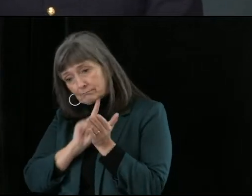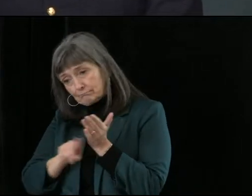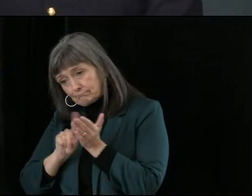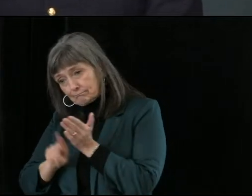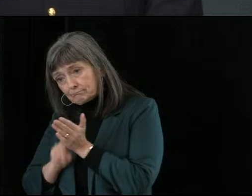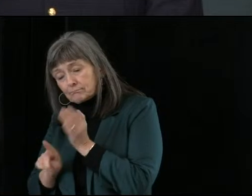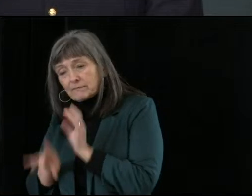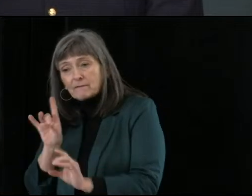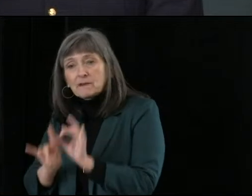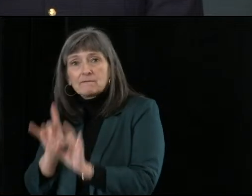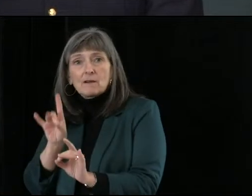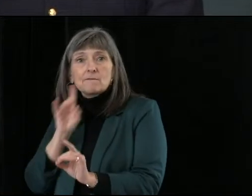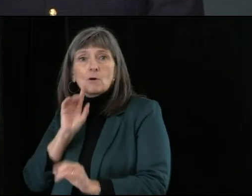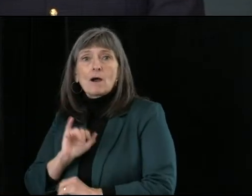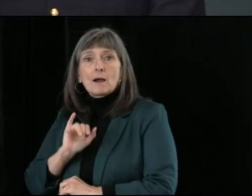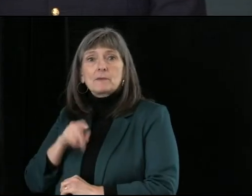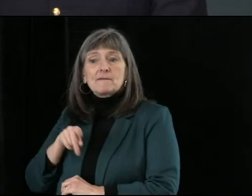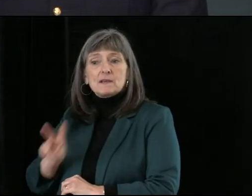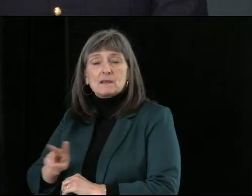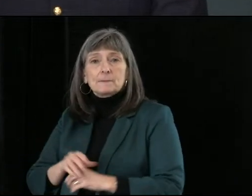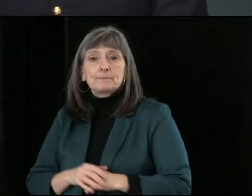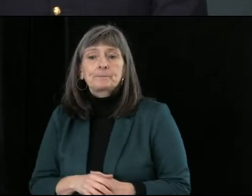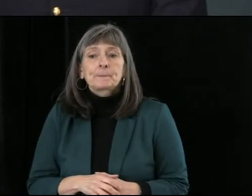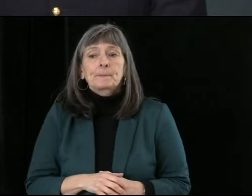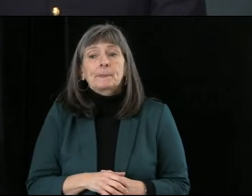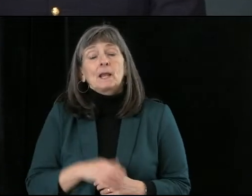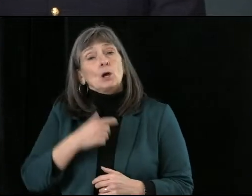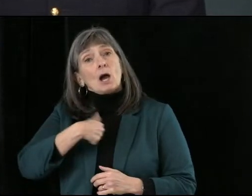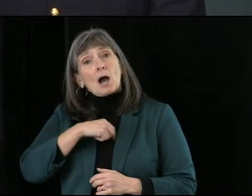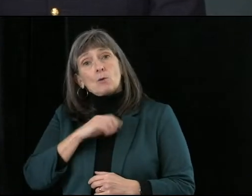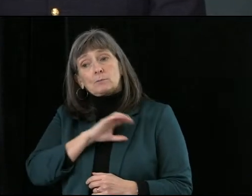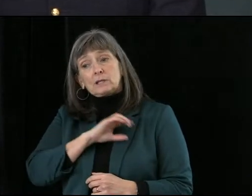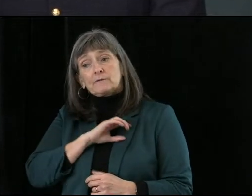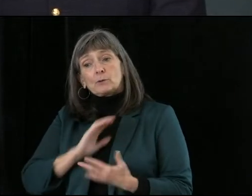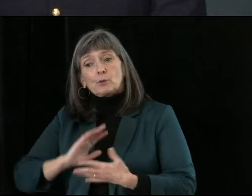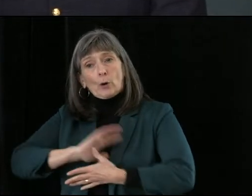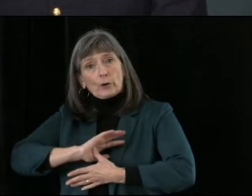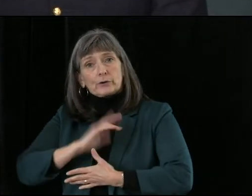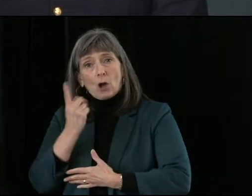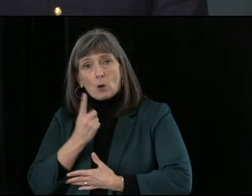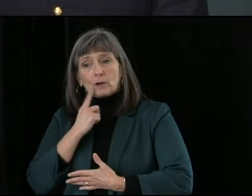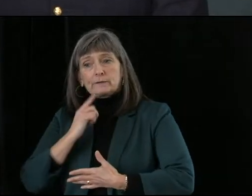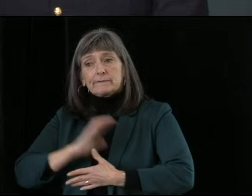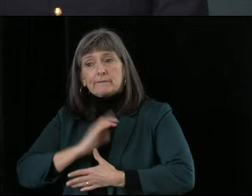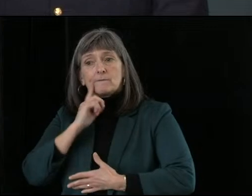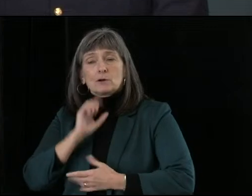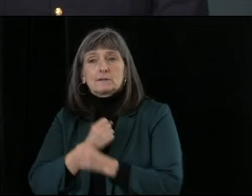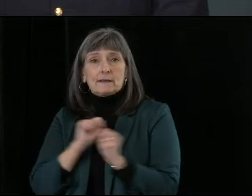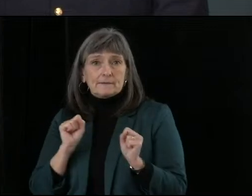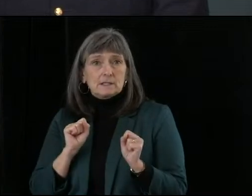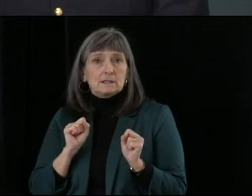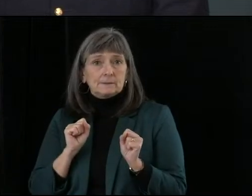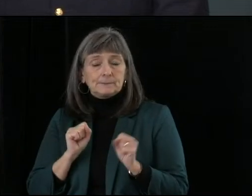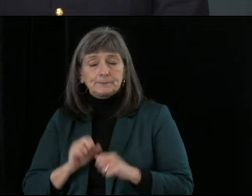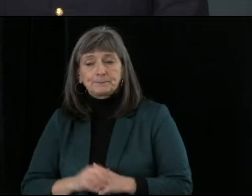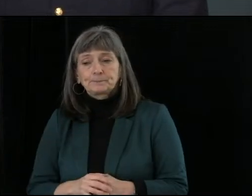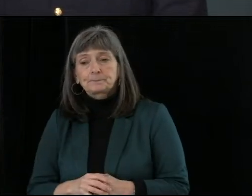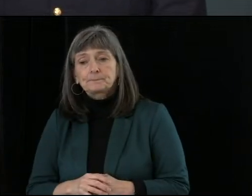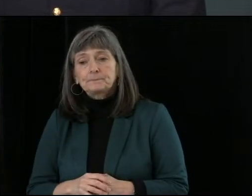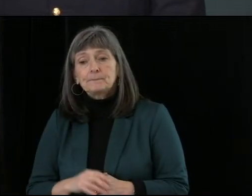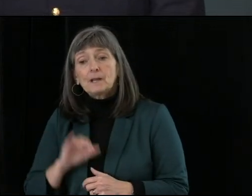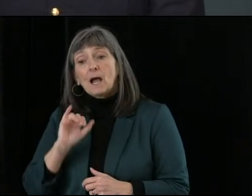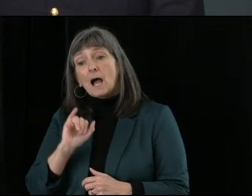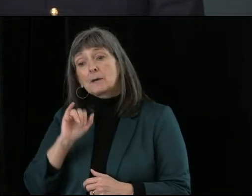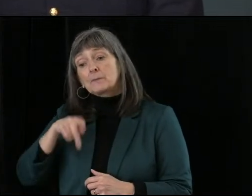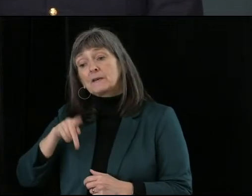a trauma-informed focus, our officers prioritize the safety and well-being of all. The